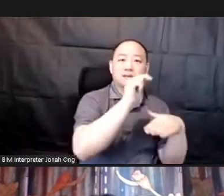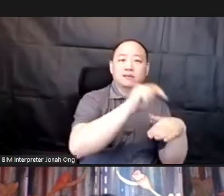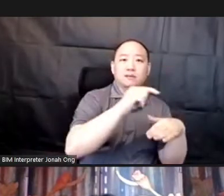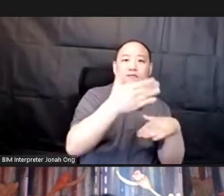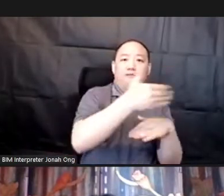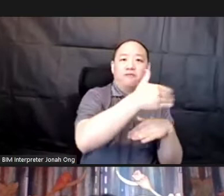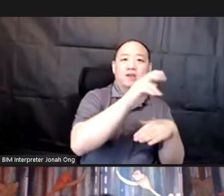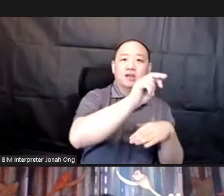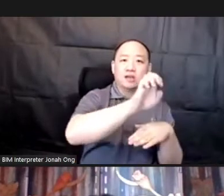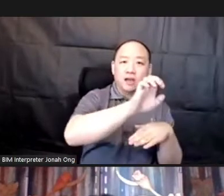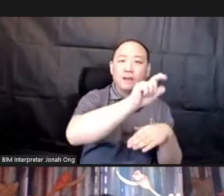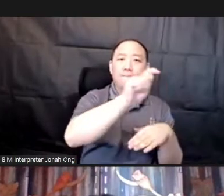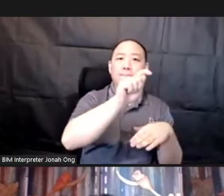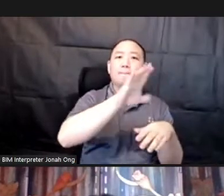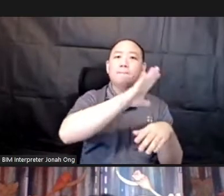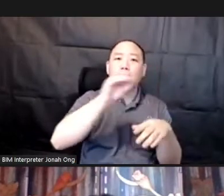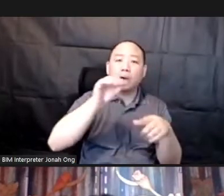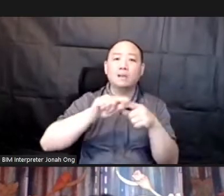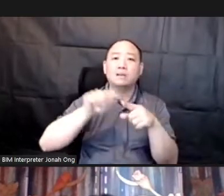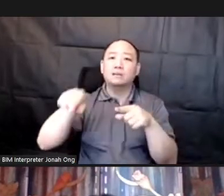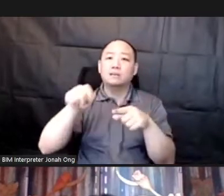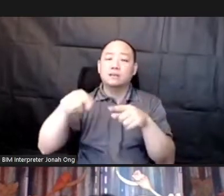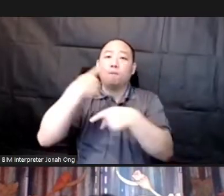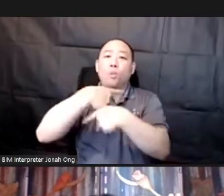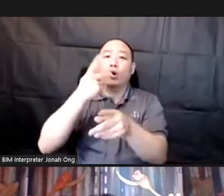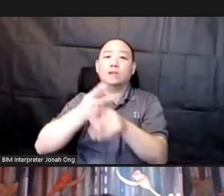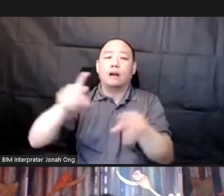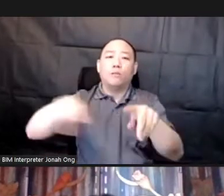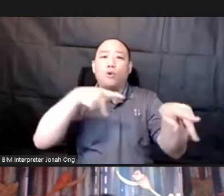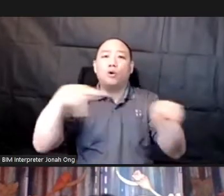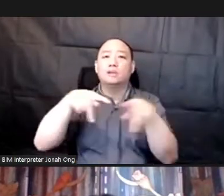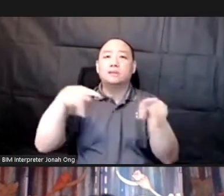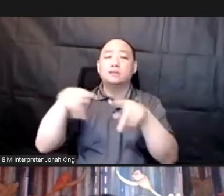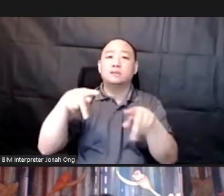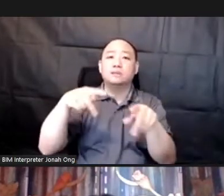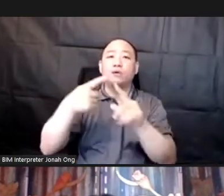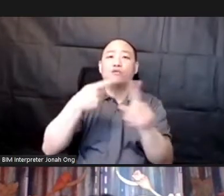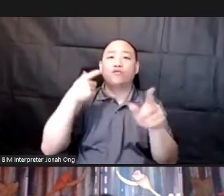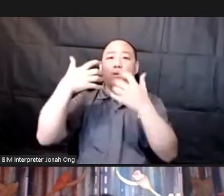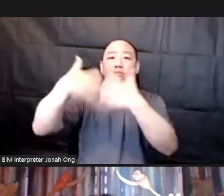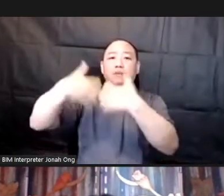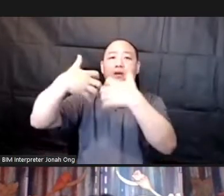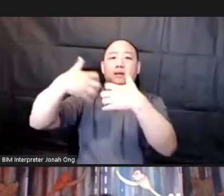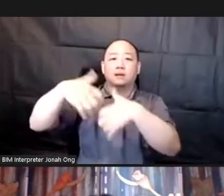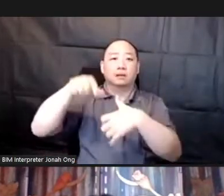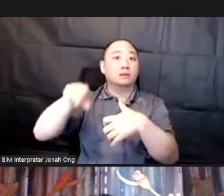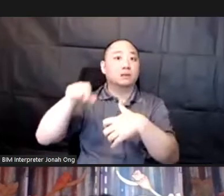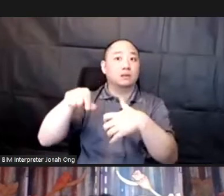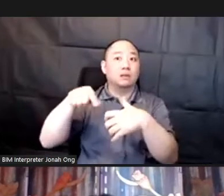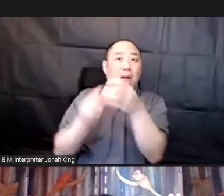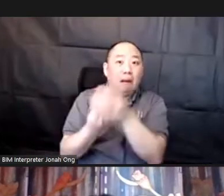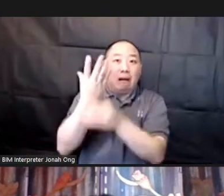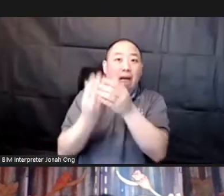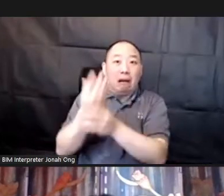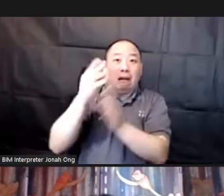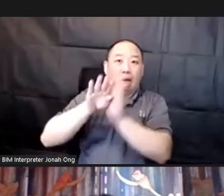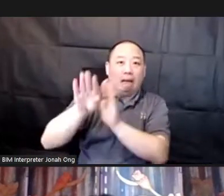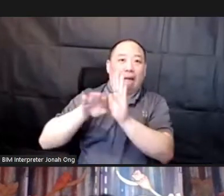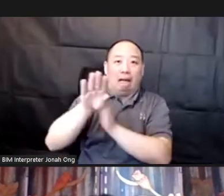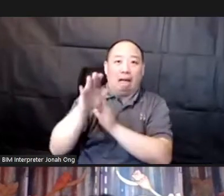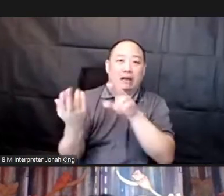the overconsumption problems caused by all these global fast-moving consumer goods companies. We cannot just focus on one